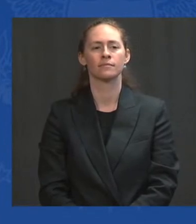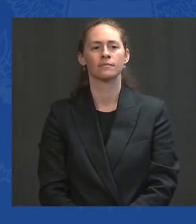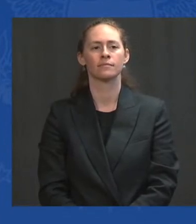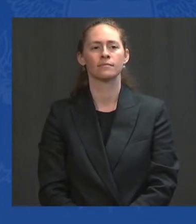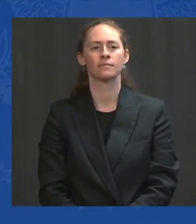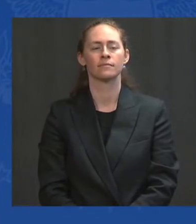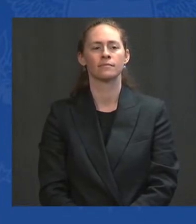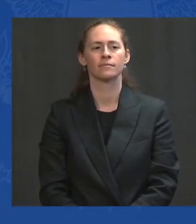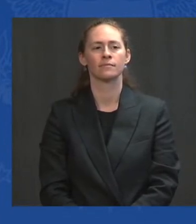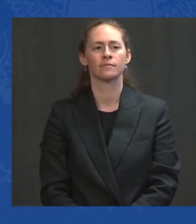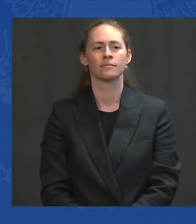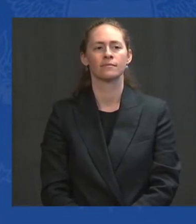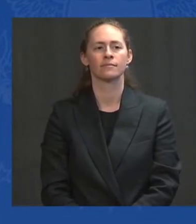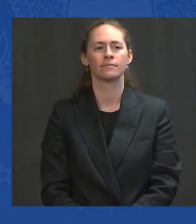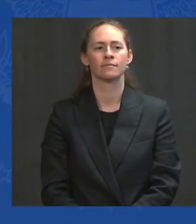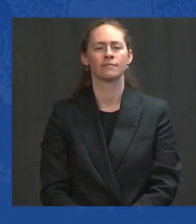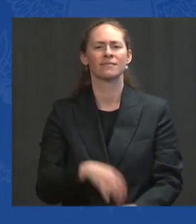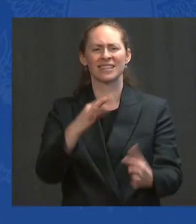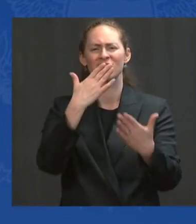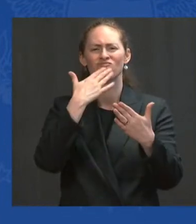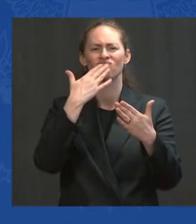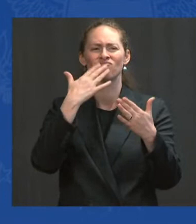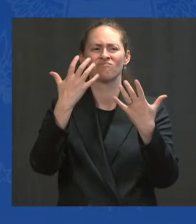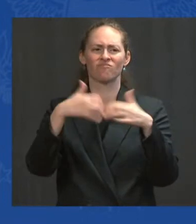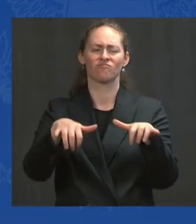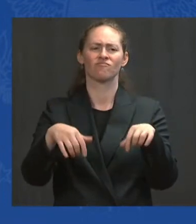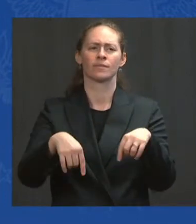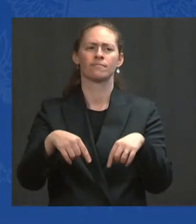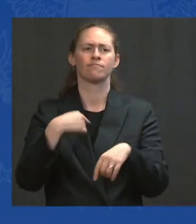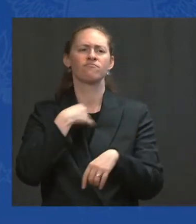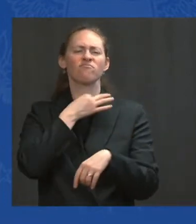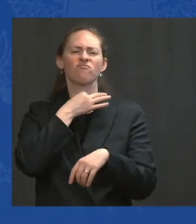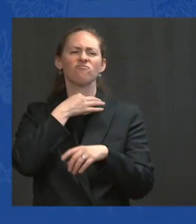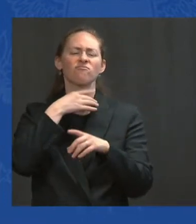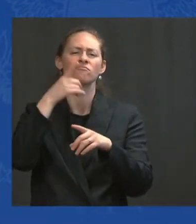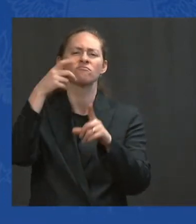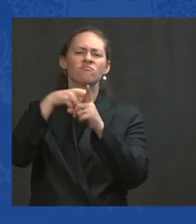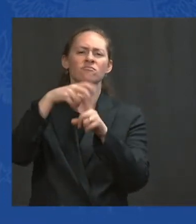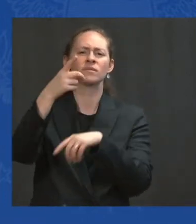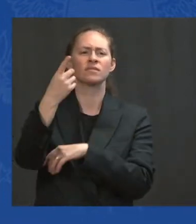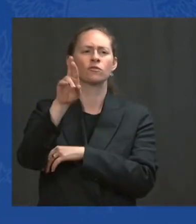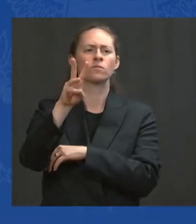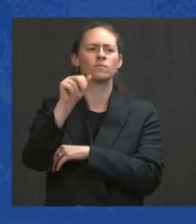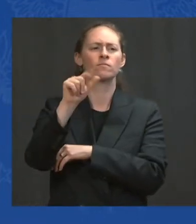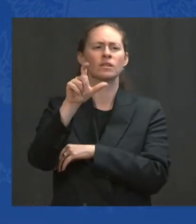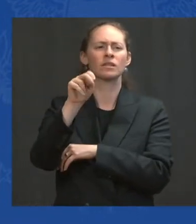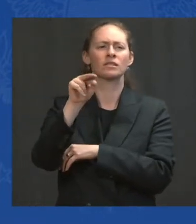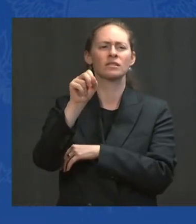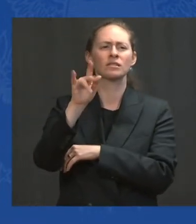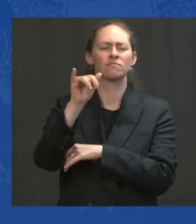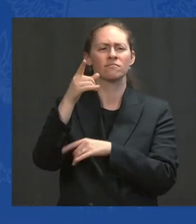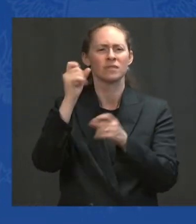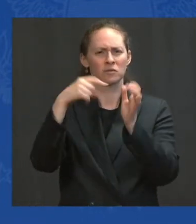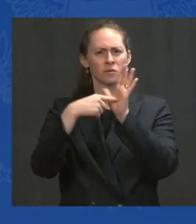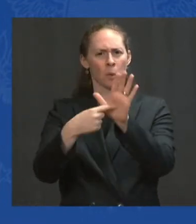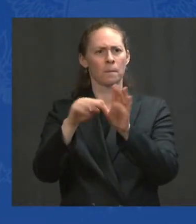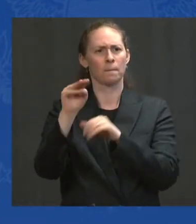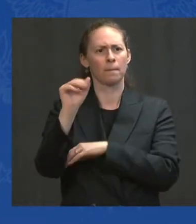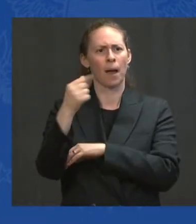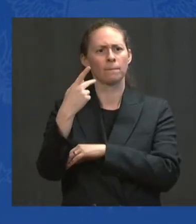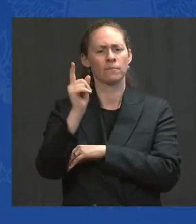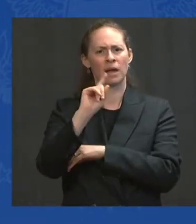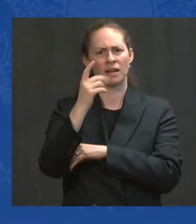Thank you for doing this. Dr. Walensky, can you follow a little bit up on the map you showed? It looked like, in particular, there's a hot spot in sort